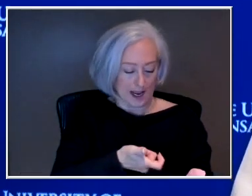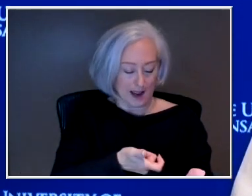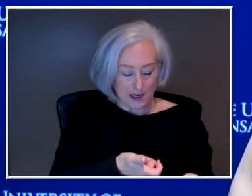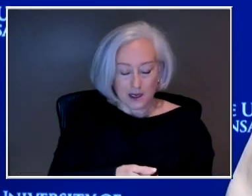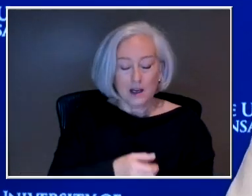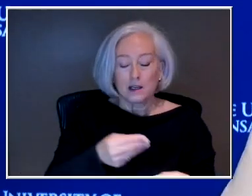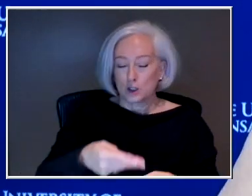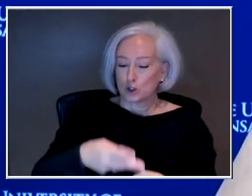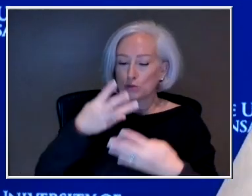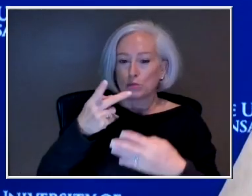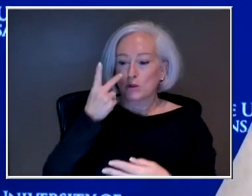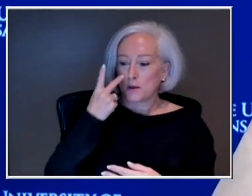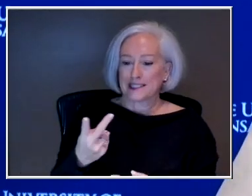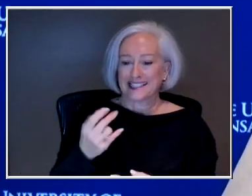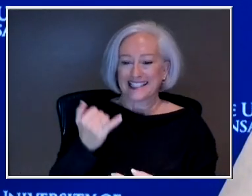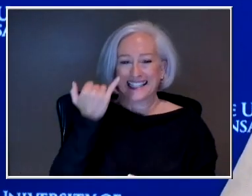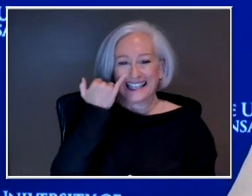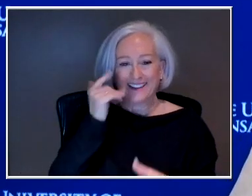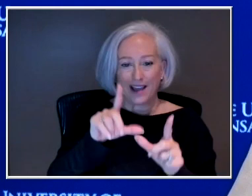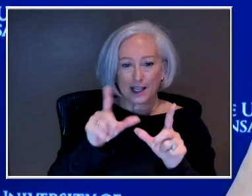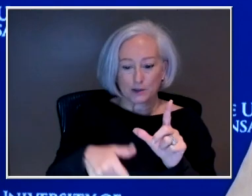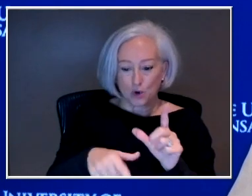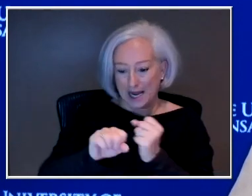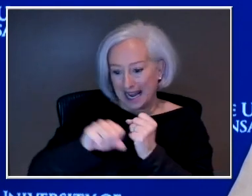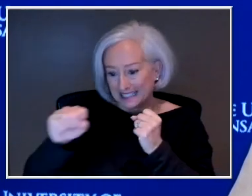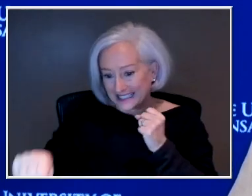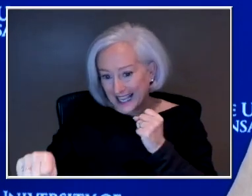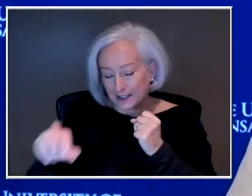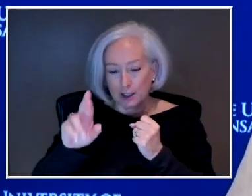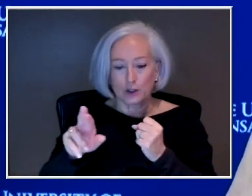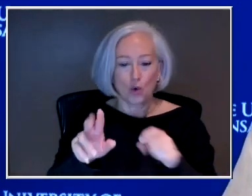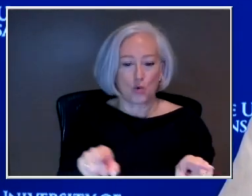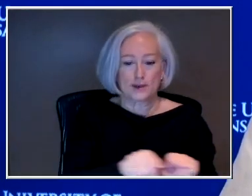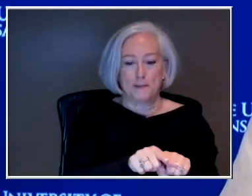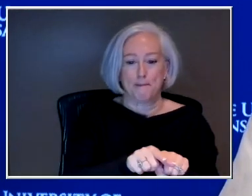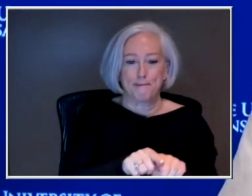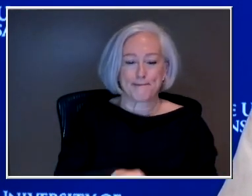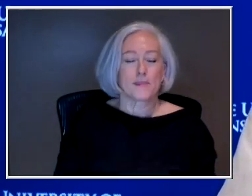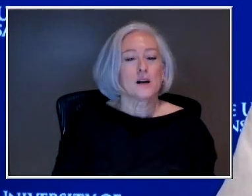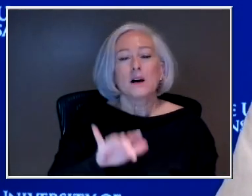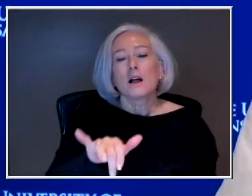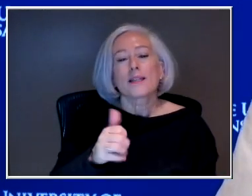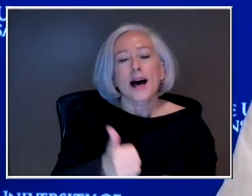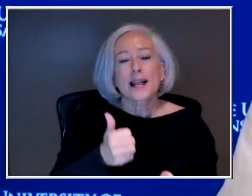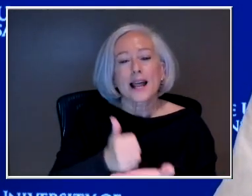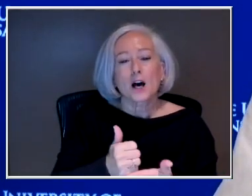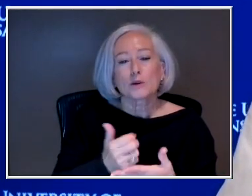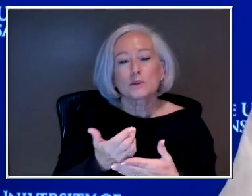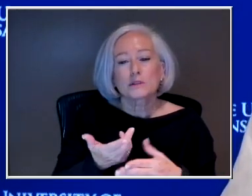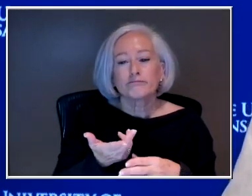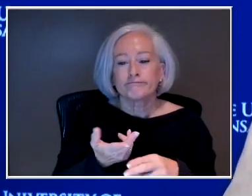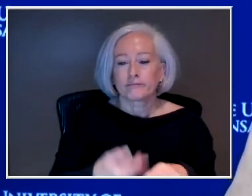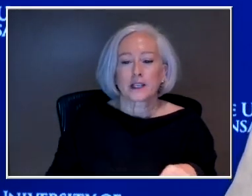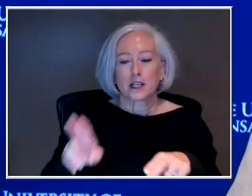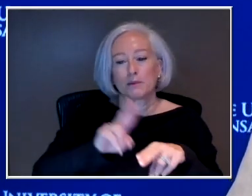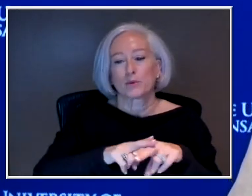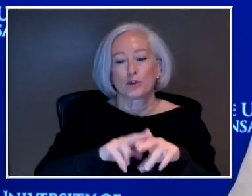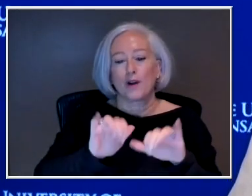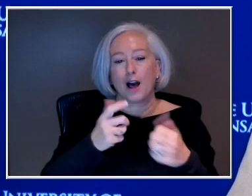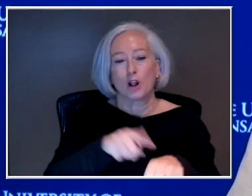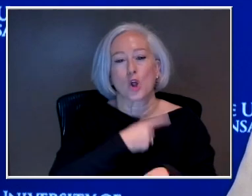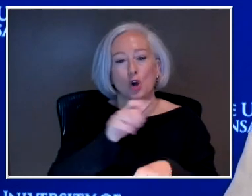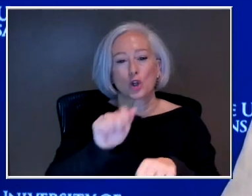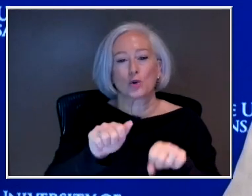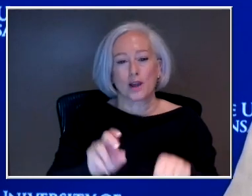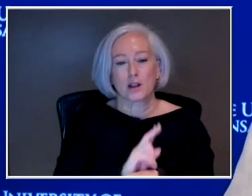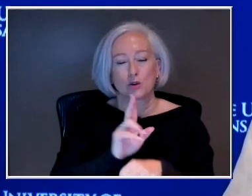to see if that expiration date has been extended. And really that is just to help increase the life of those tests, but also make sure that when you are doing